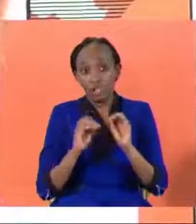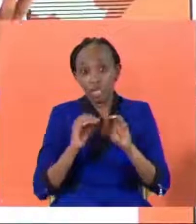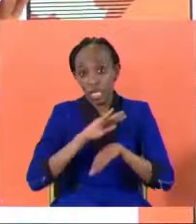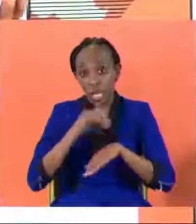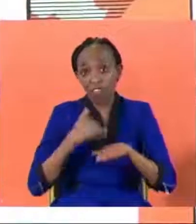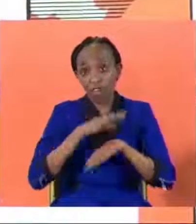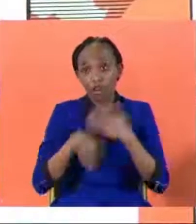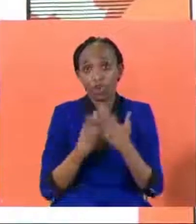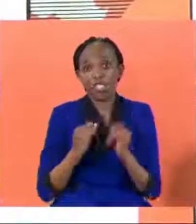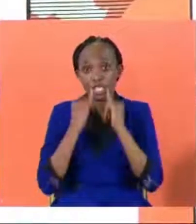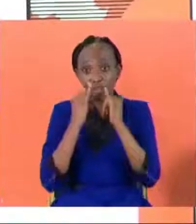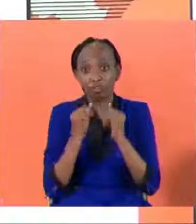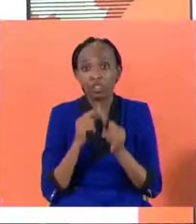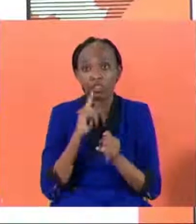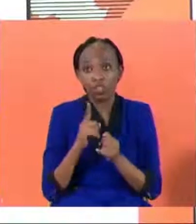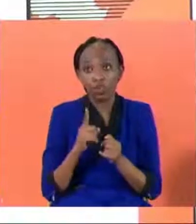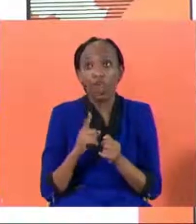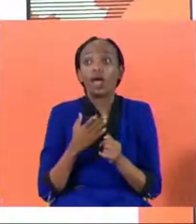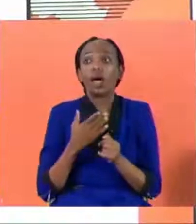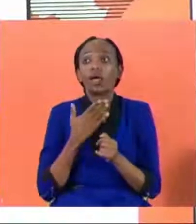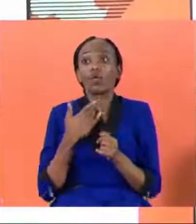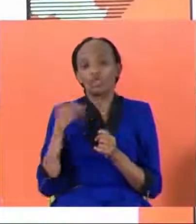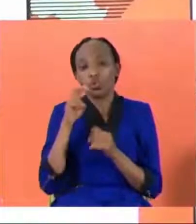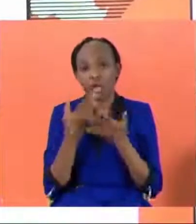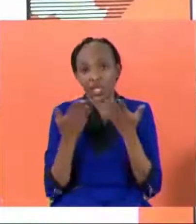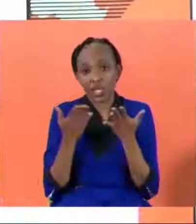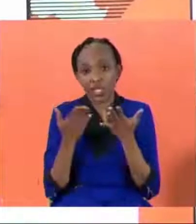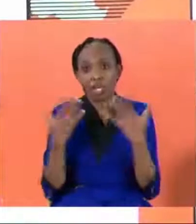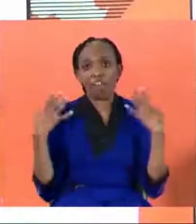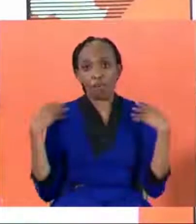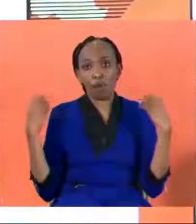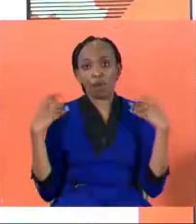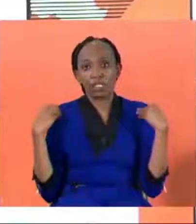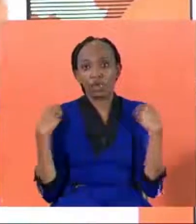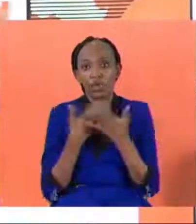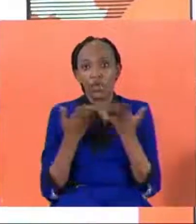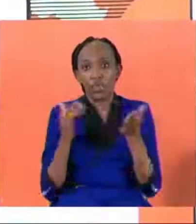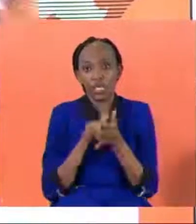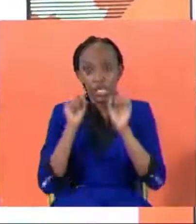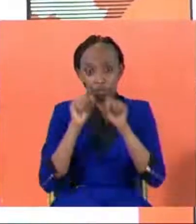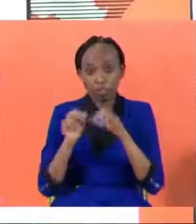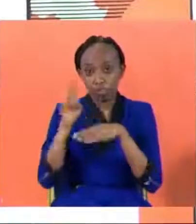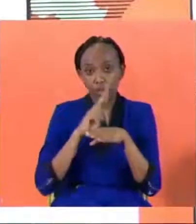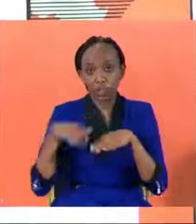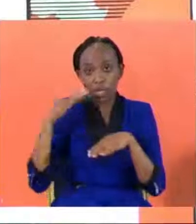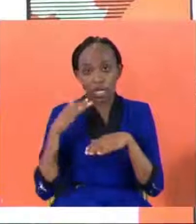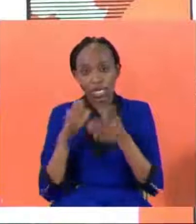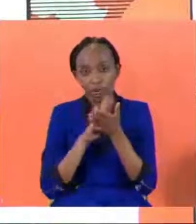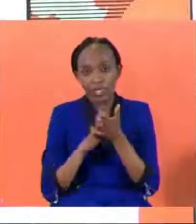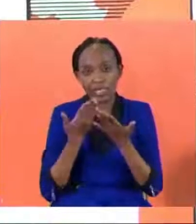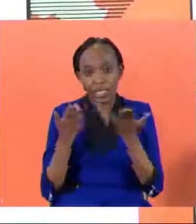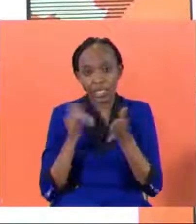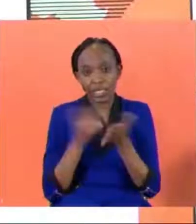this information. So I like to look at things that are very practical, things that I can use on a daily basis, things that I